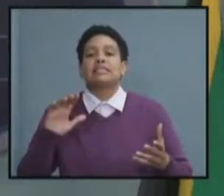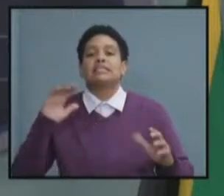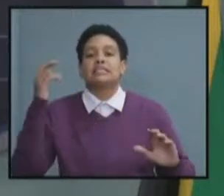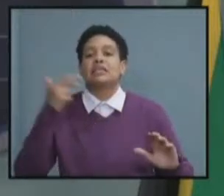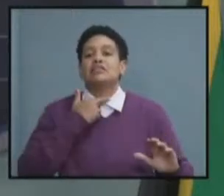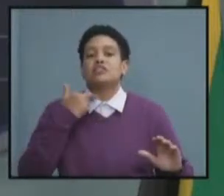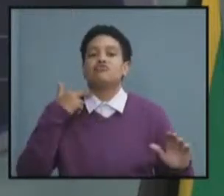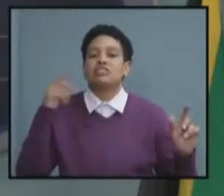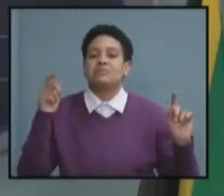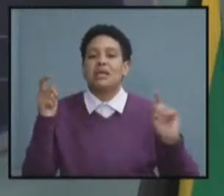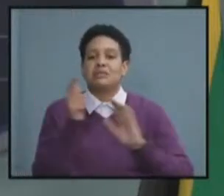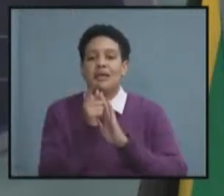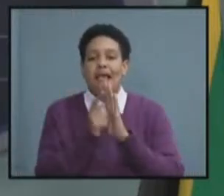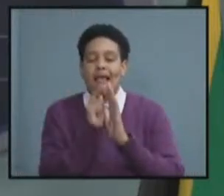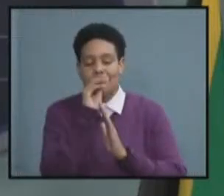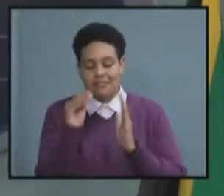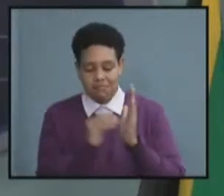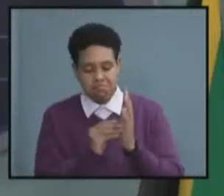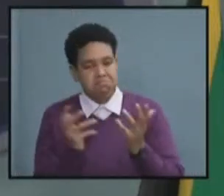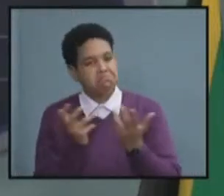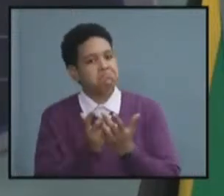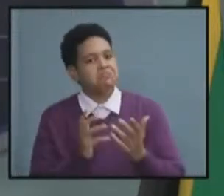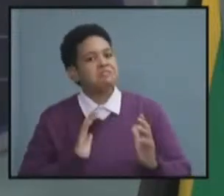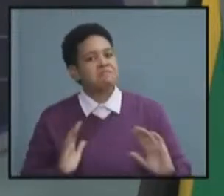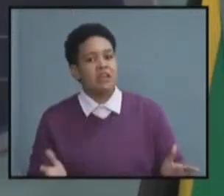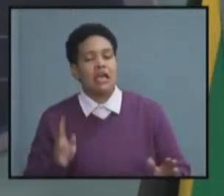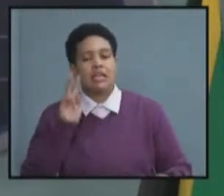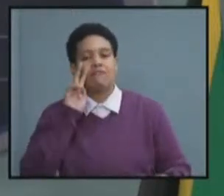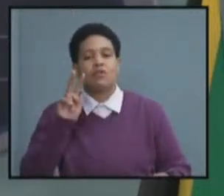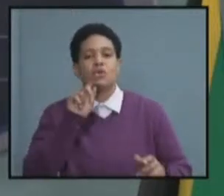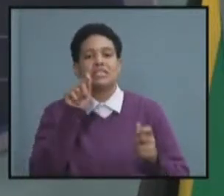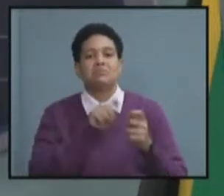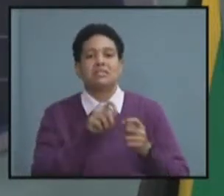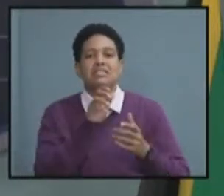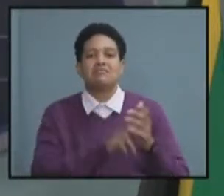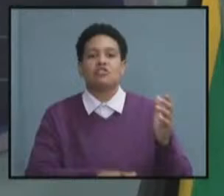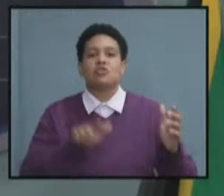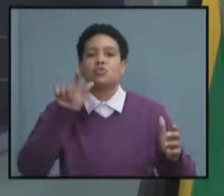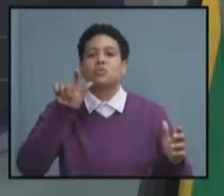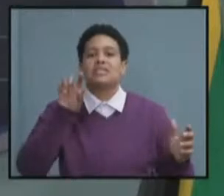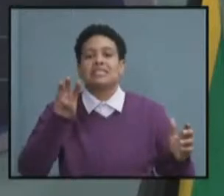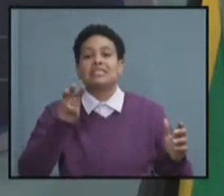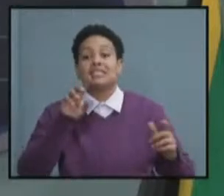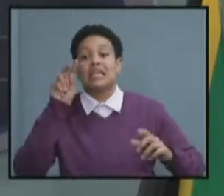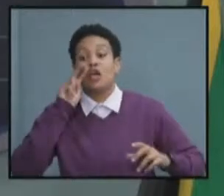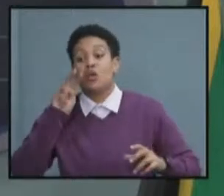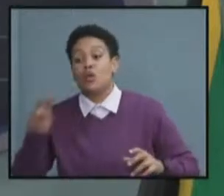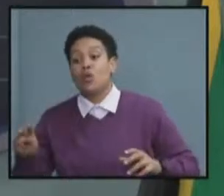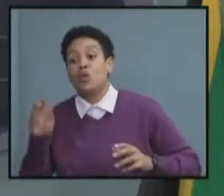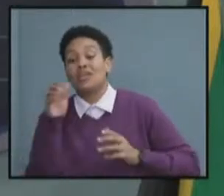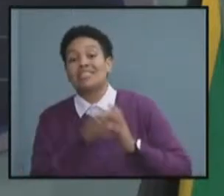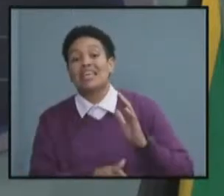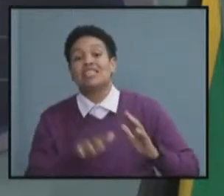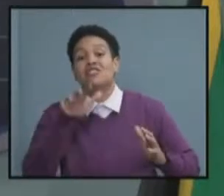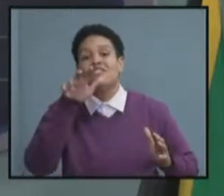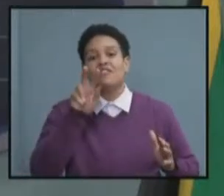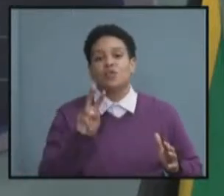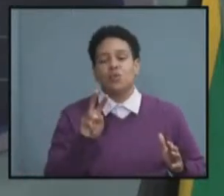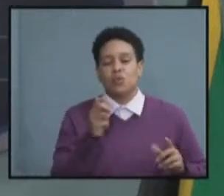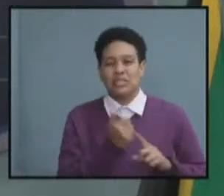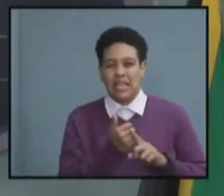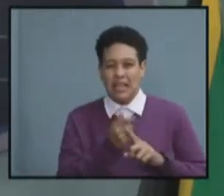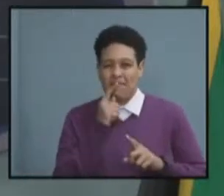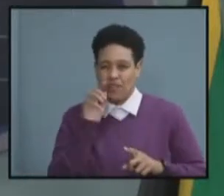Risk Management Act. And if you look specifically at Section 26, and then you go to Section 52, which